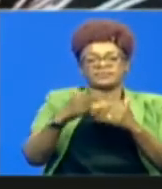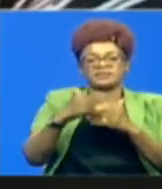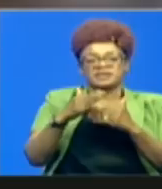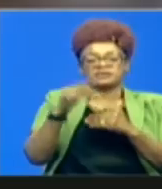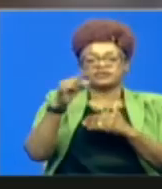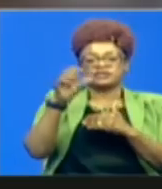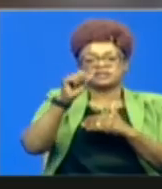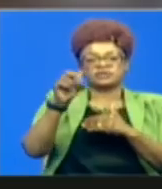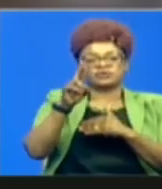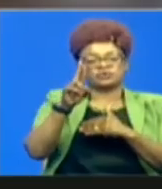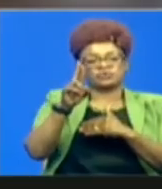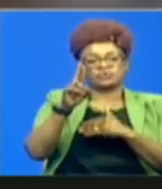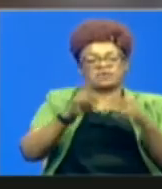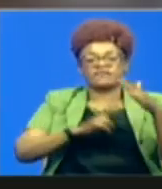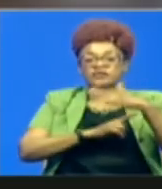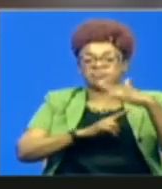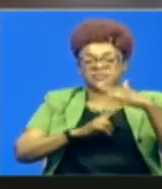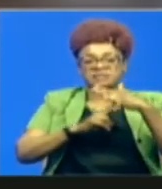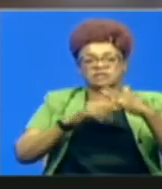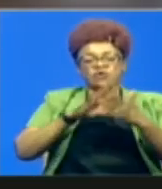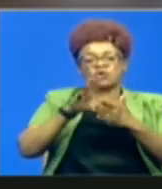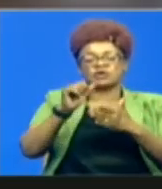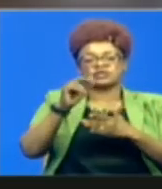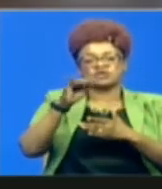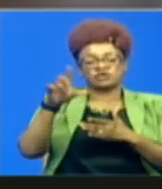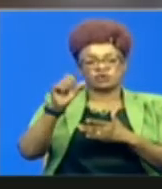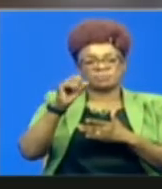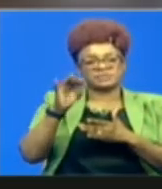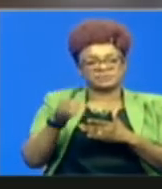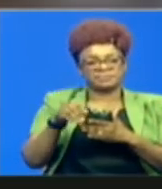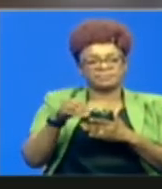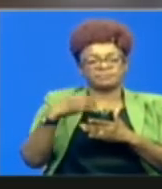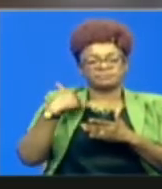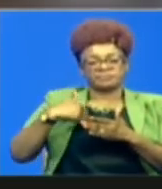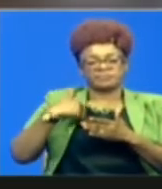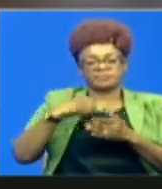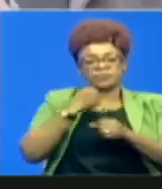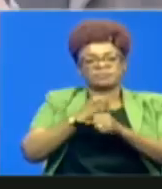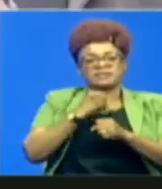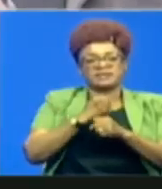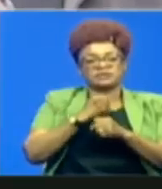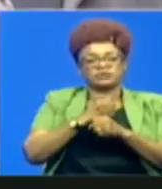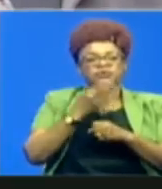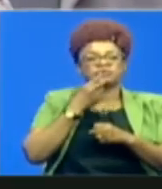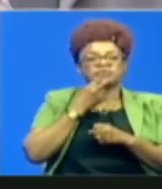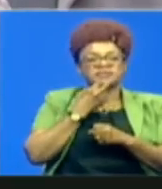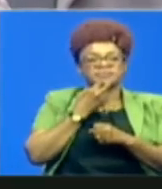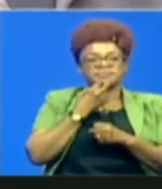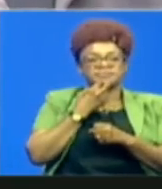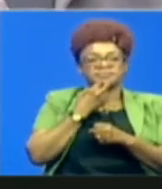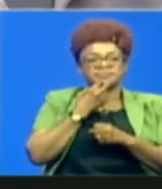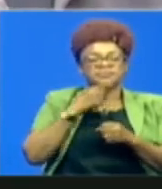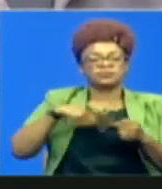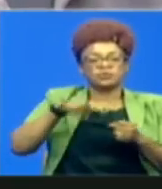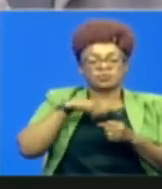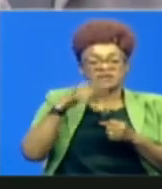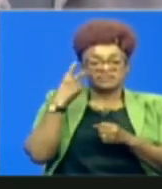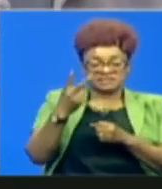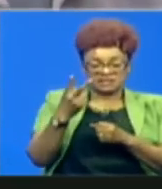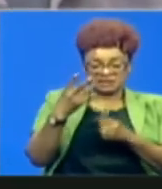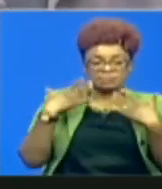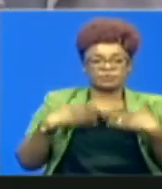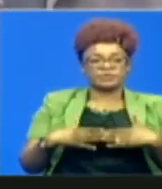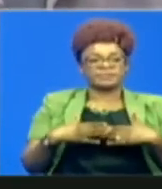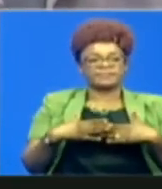Service Unit footbridge at Allsops. A post-mortem is set to be conducted Tuesday. We have actually viewed the body,